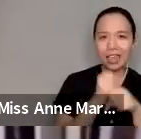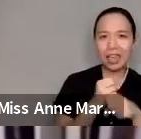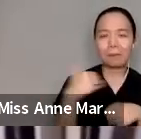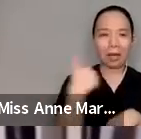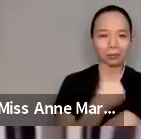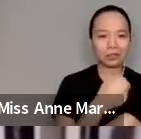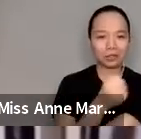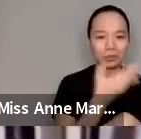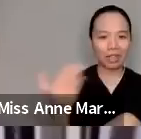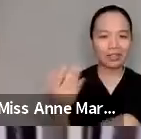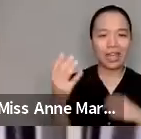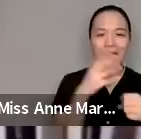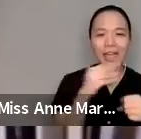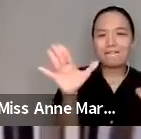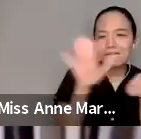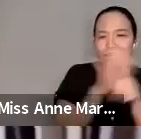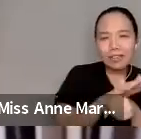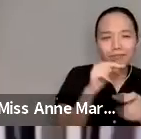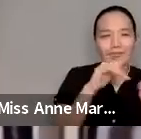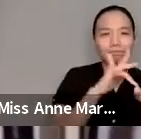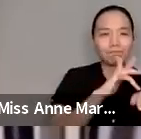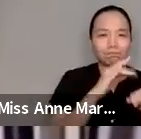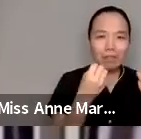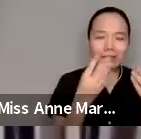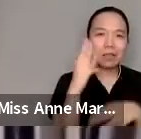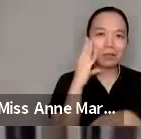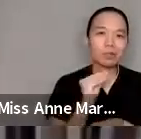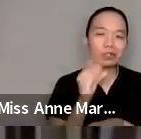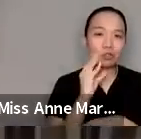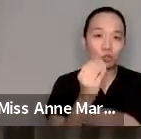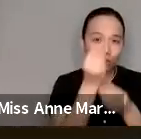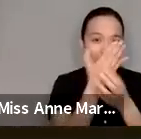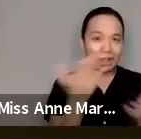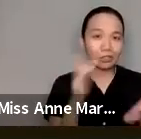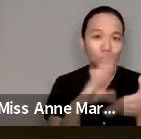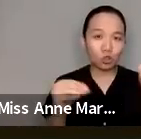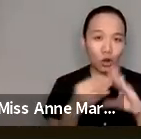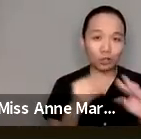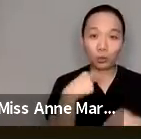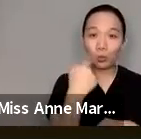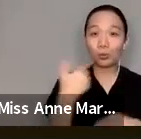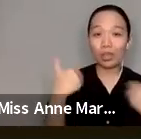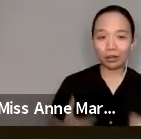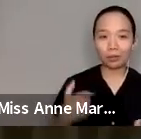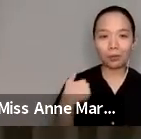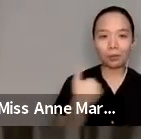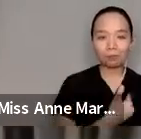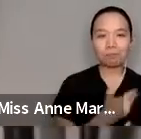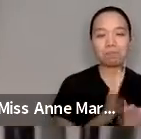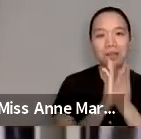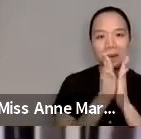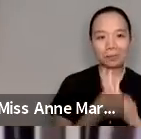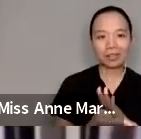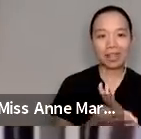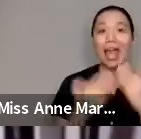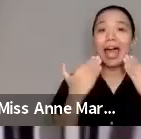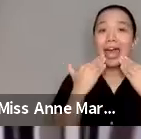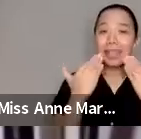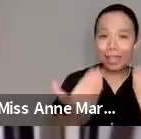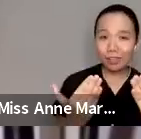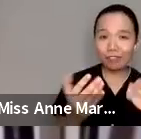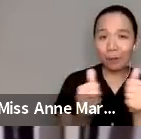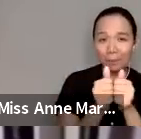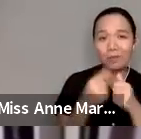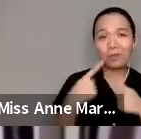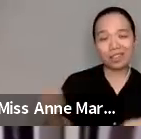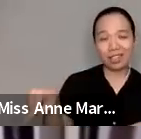space and to fill it with experiences that tell the story of who we are and who we are becoming. Thank you for being with